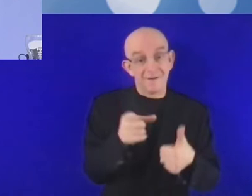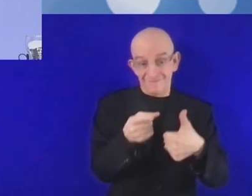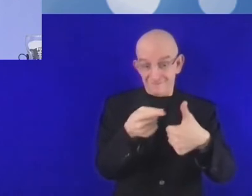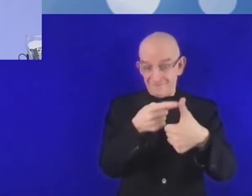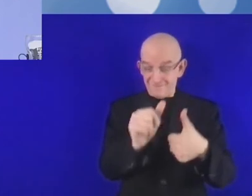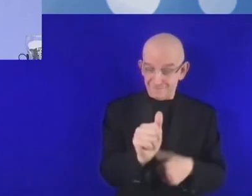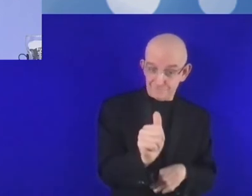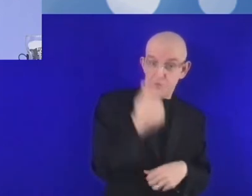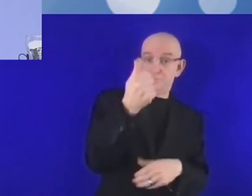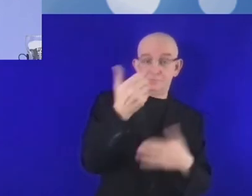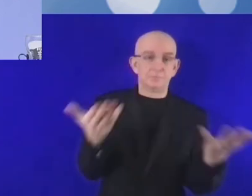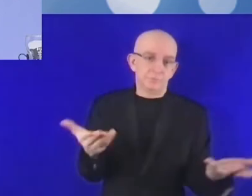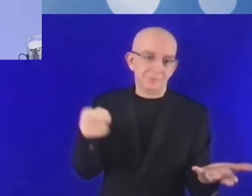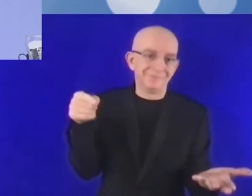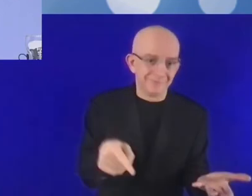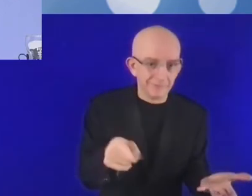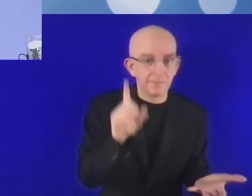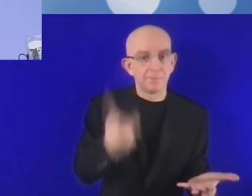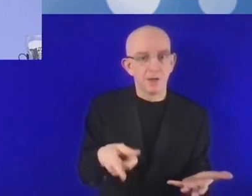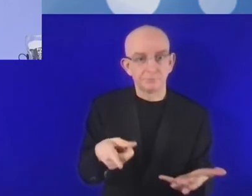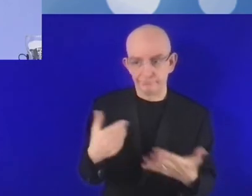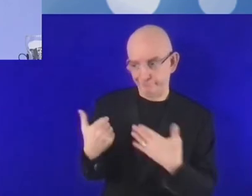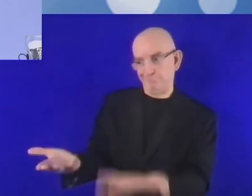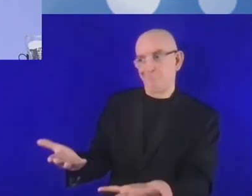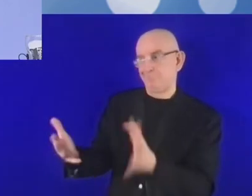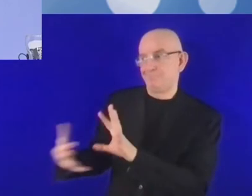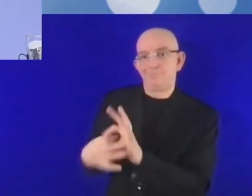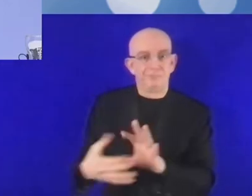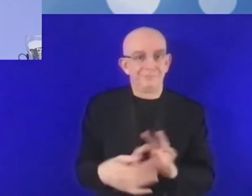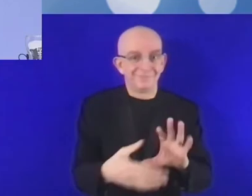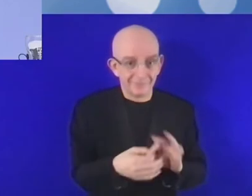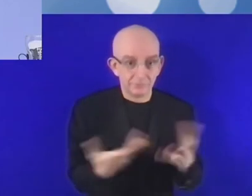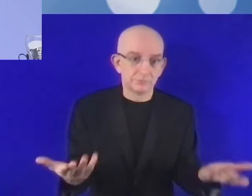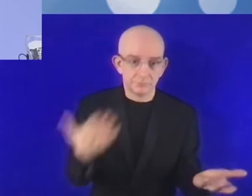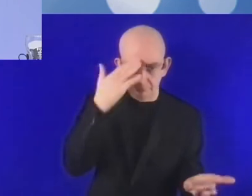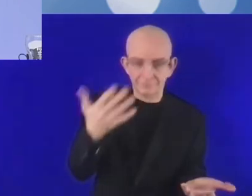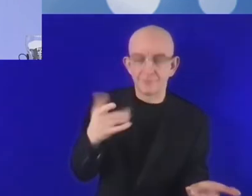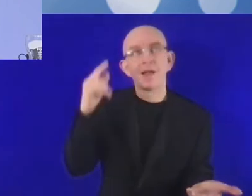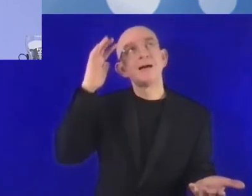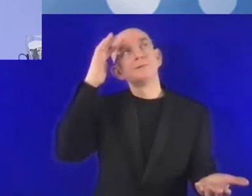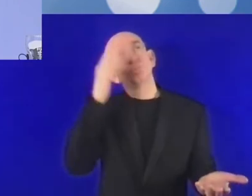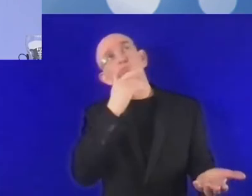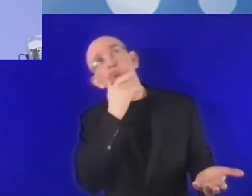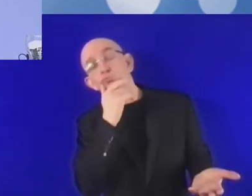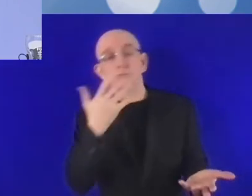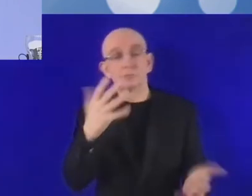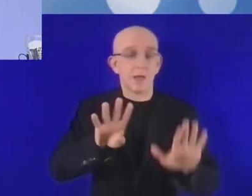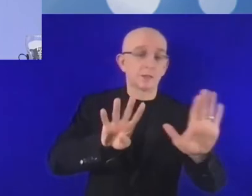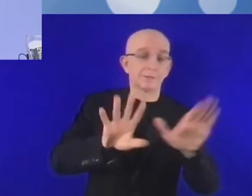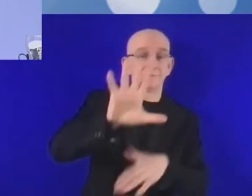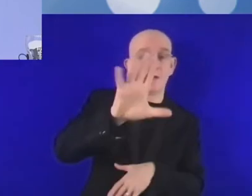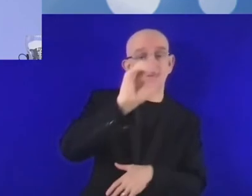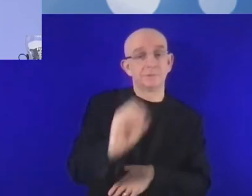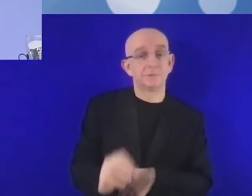population is within reach of a mobile cellular network but in practice we still have